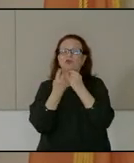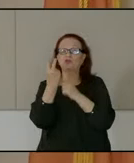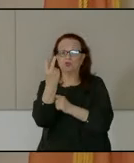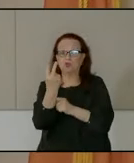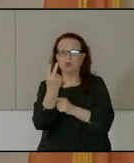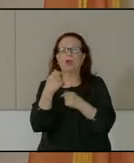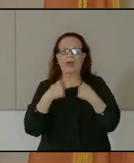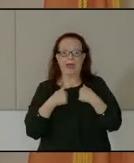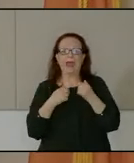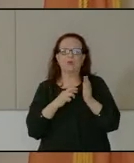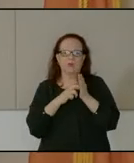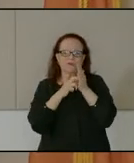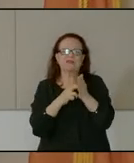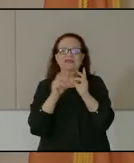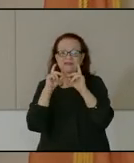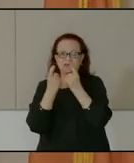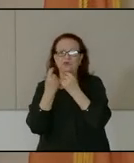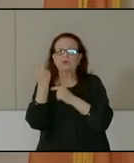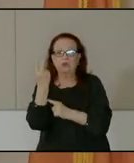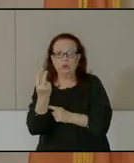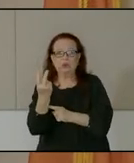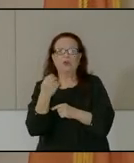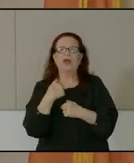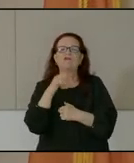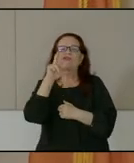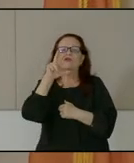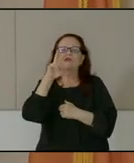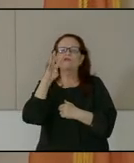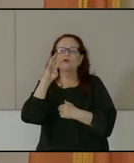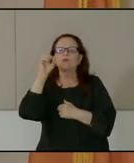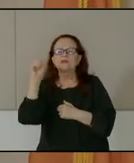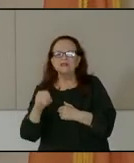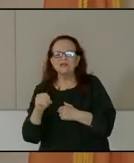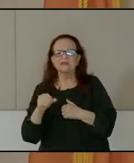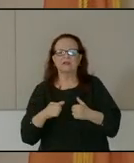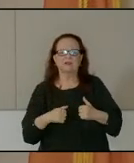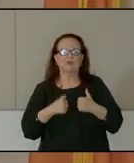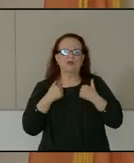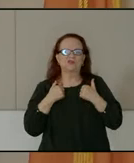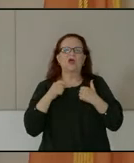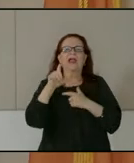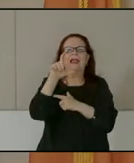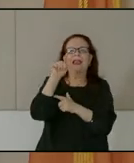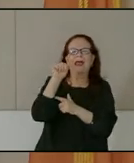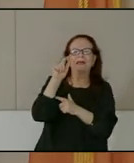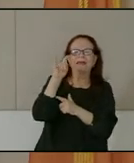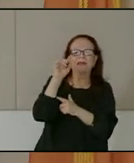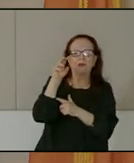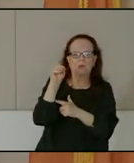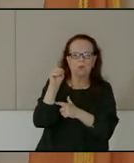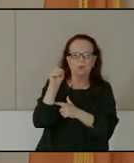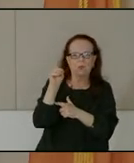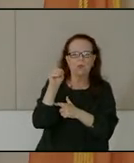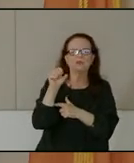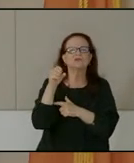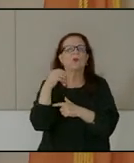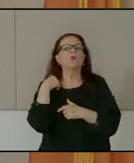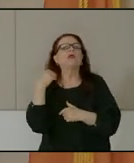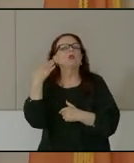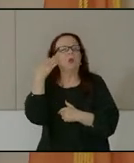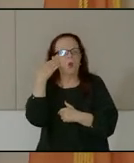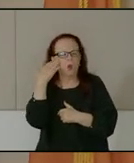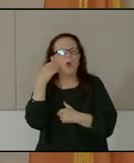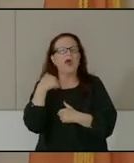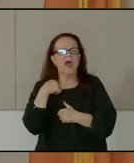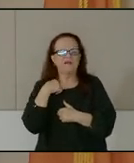I represent, we have, you know, 34% of our residents are Latinos. And, you know, so we know the needs are